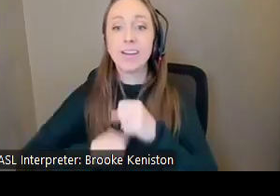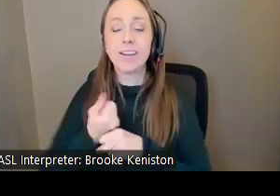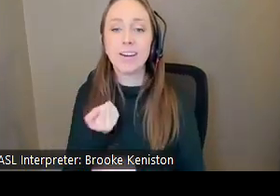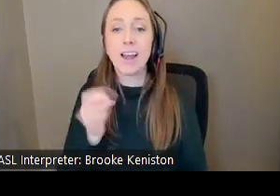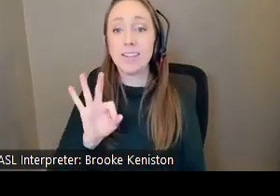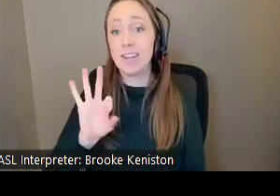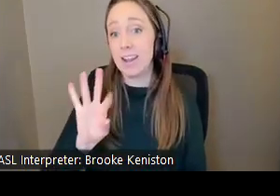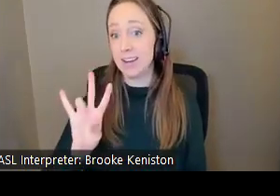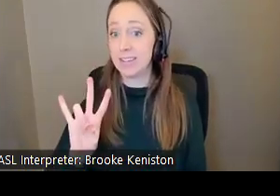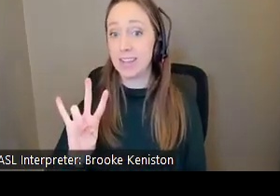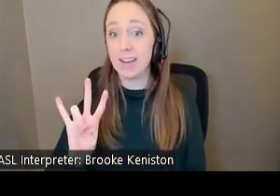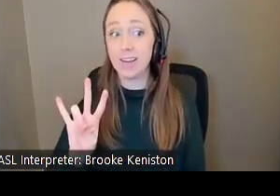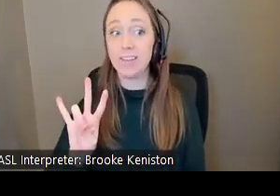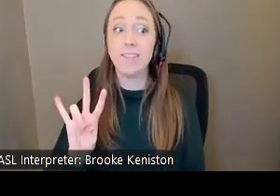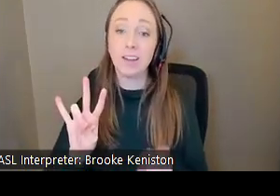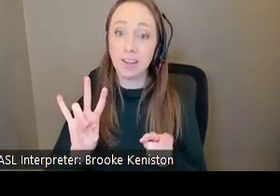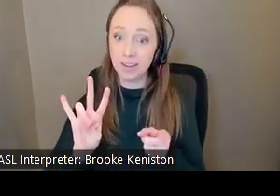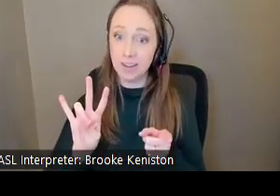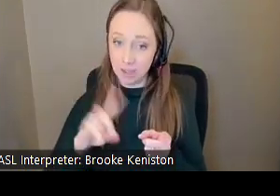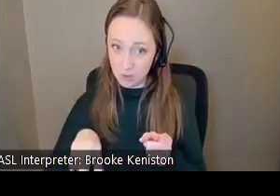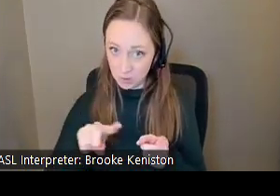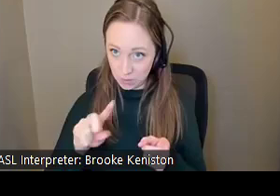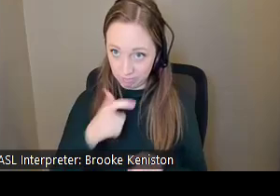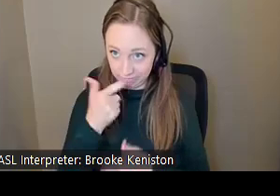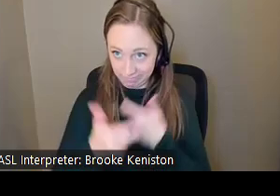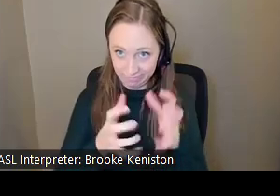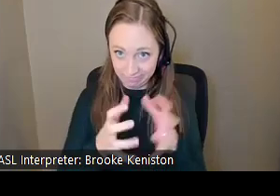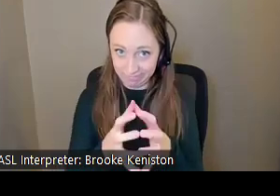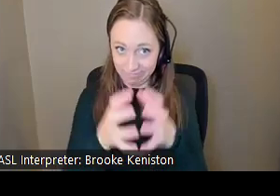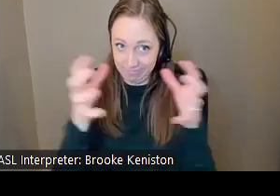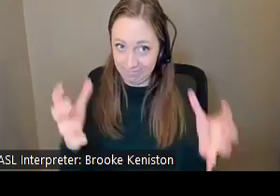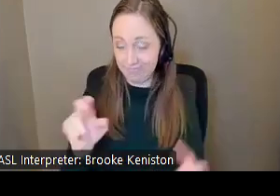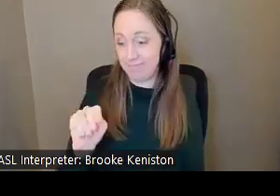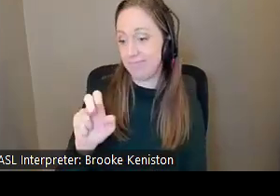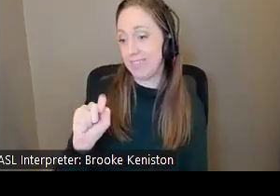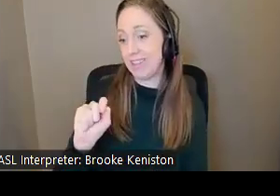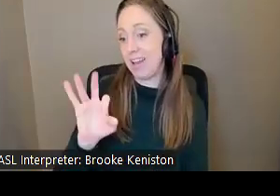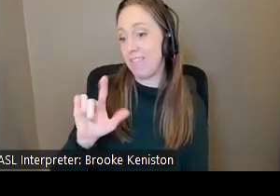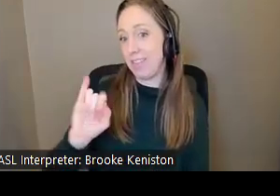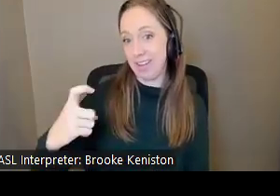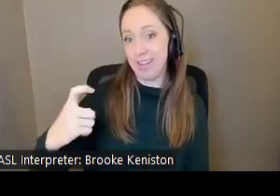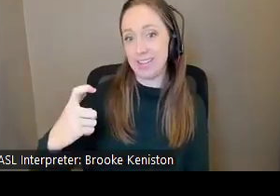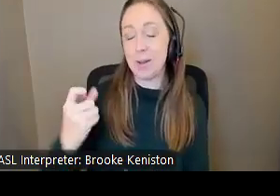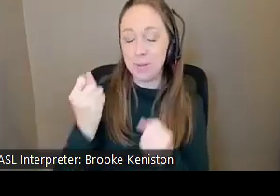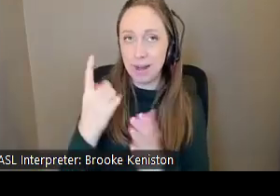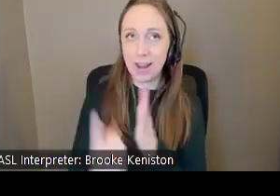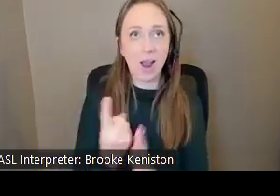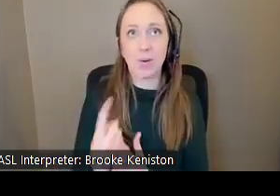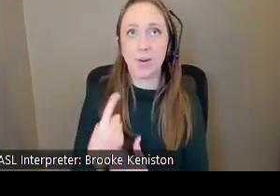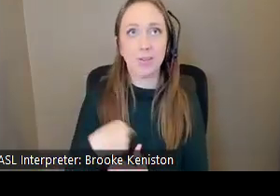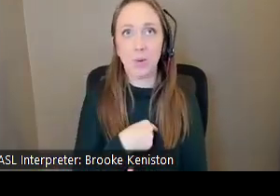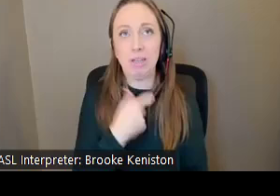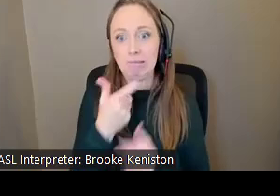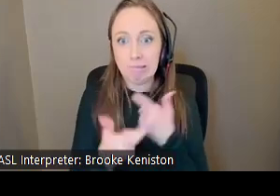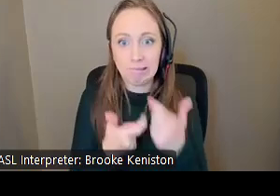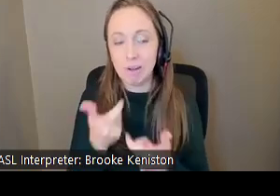too much of our collective hours over the last several years, Netflix launched, and they entered the business, but they